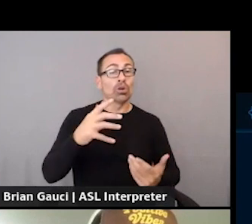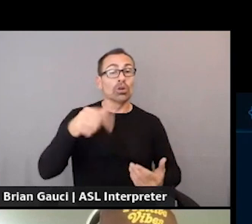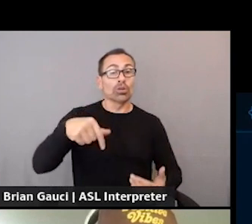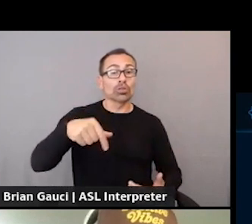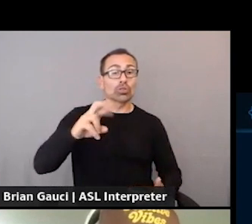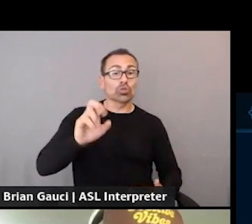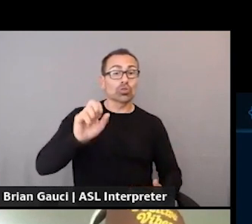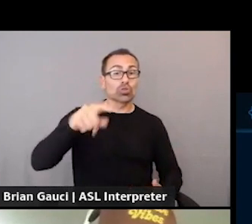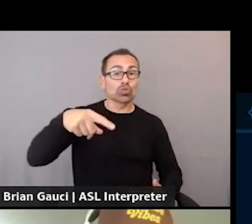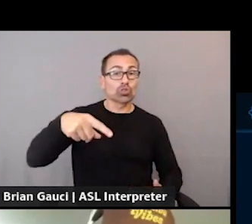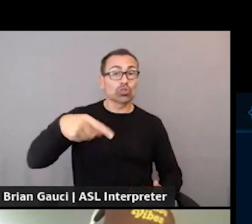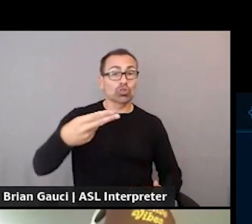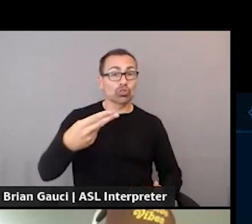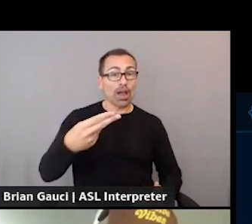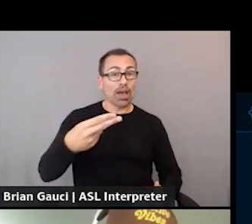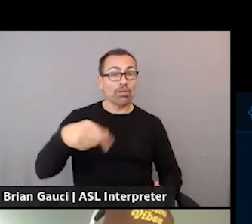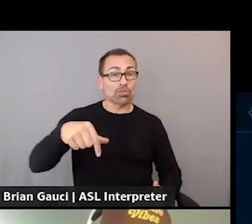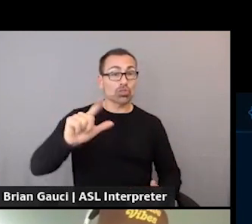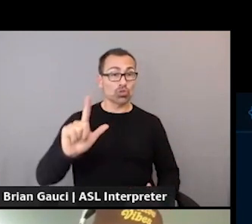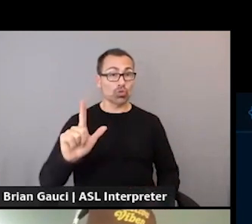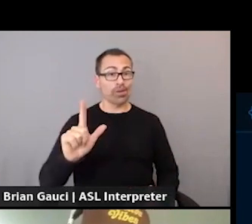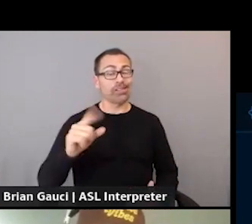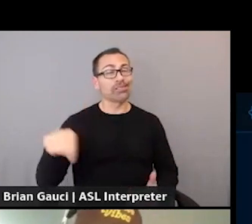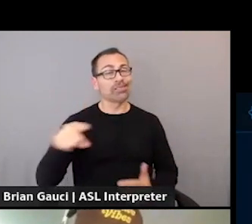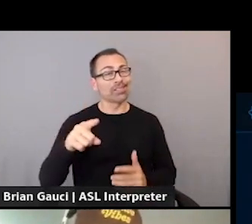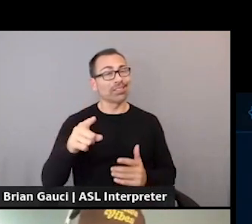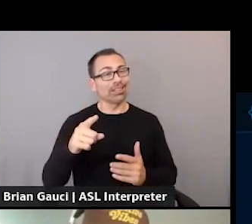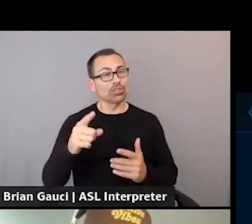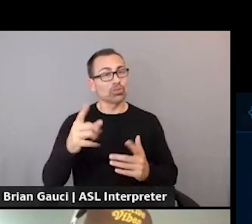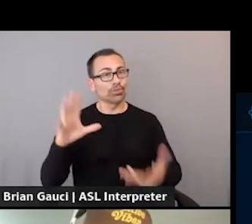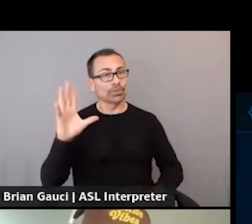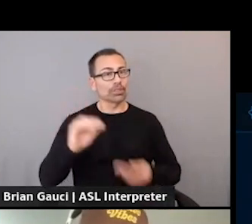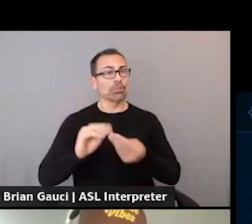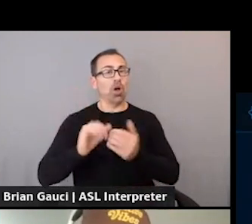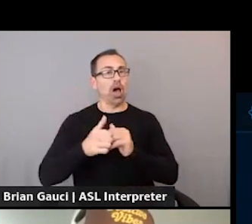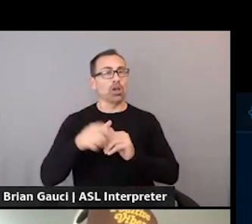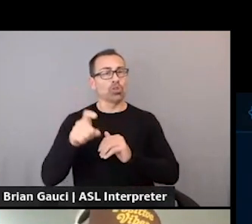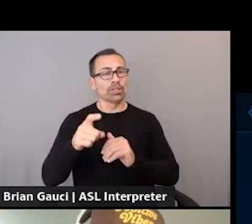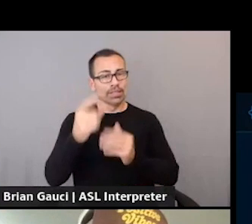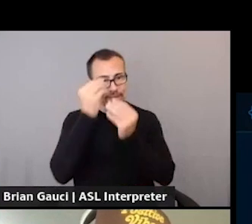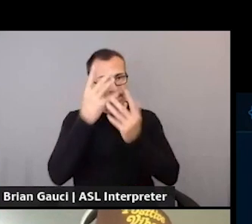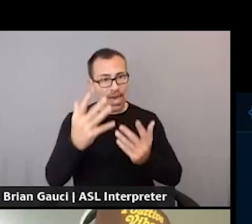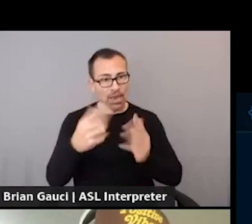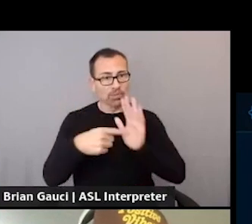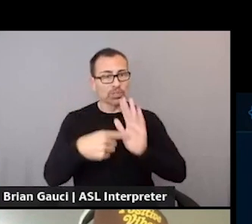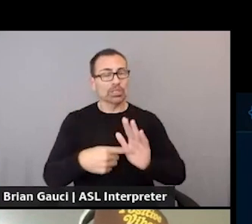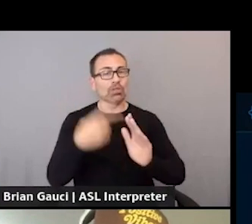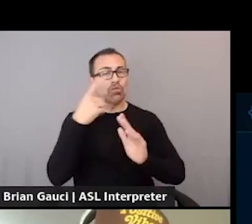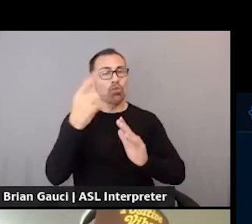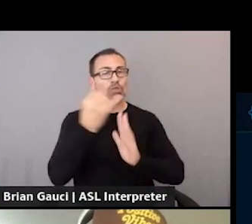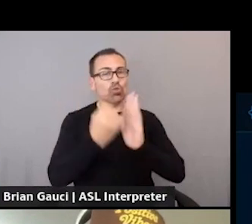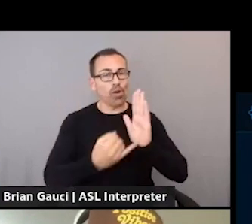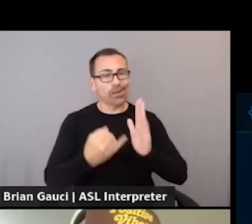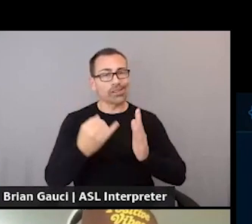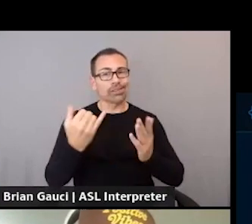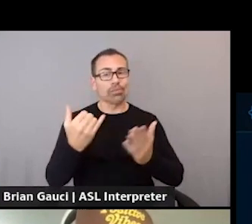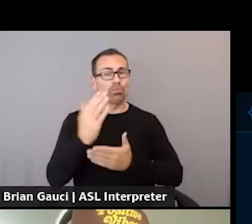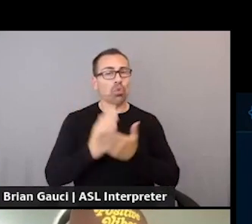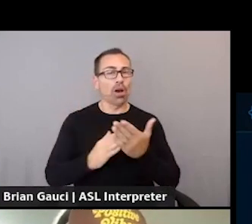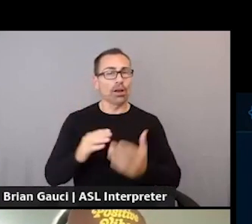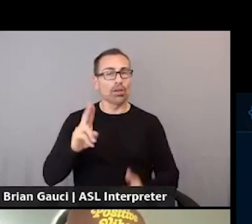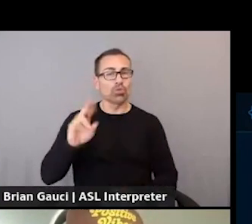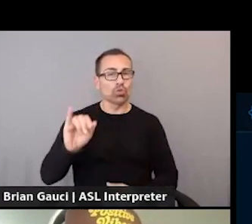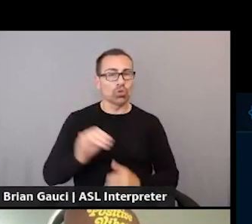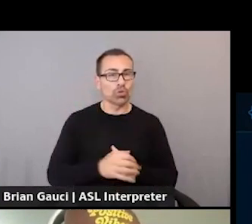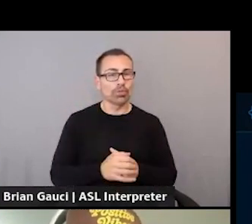assemble how you need the data presented to be able to draw a piece of UI. That's another kind of big benefit, I think. Right?